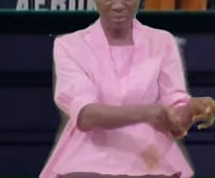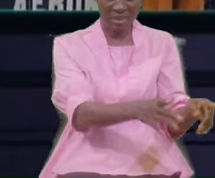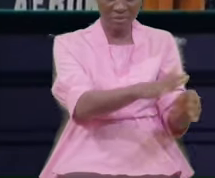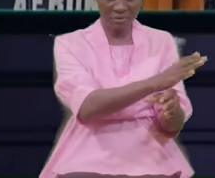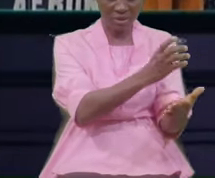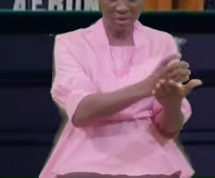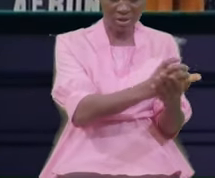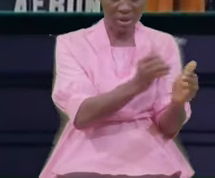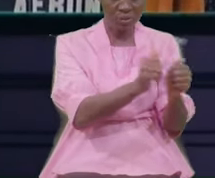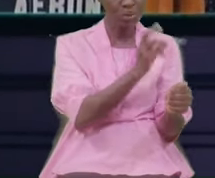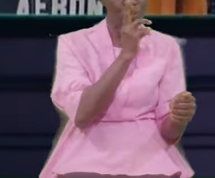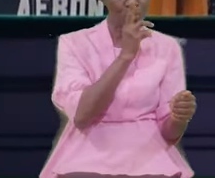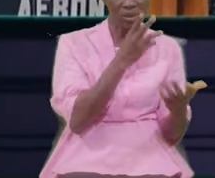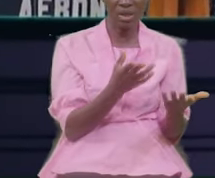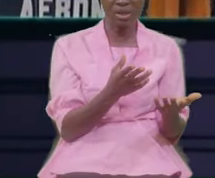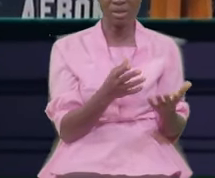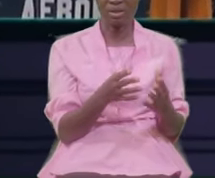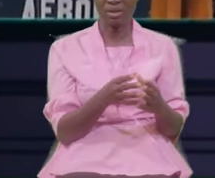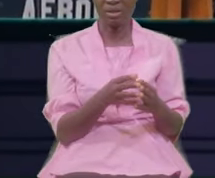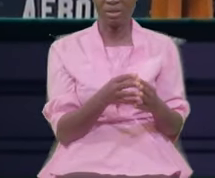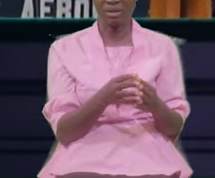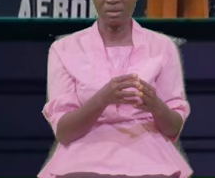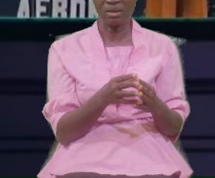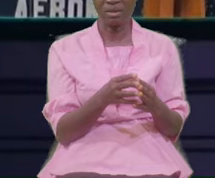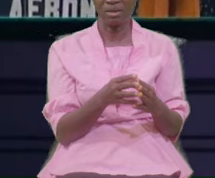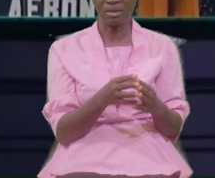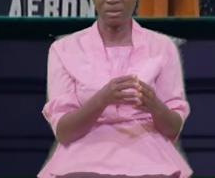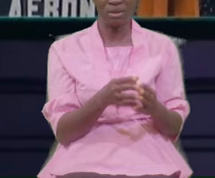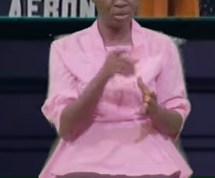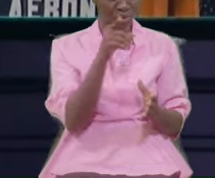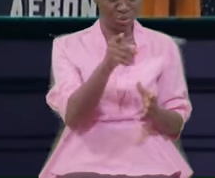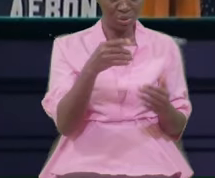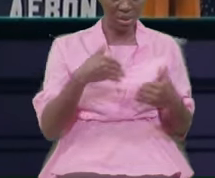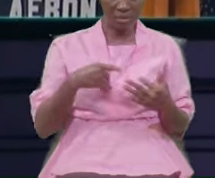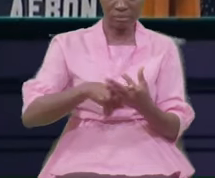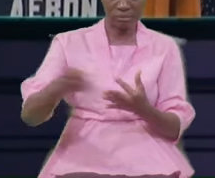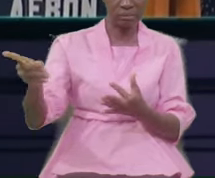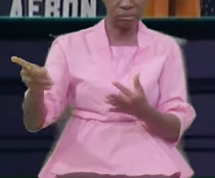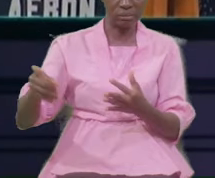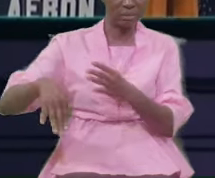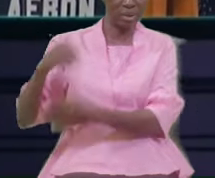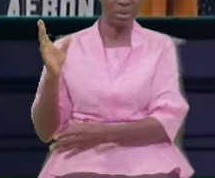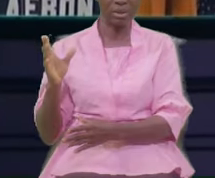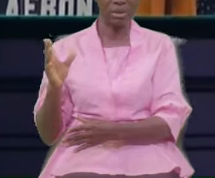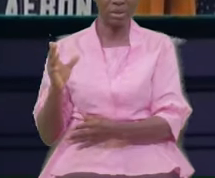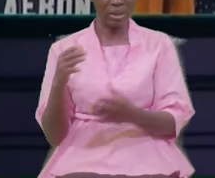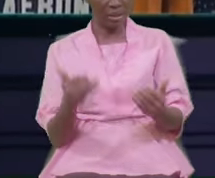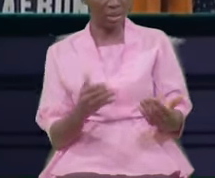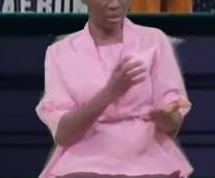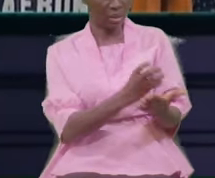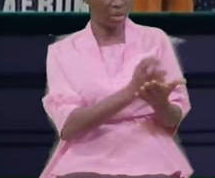water butangan tuas you G Wala na the GL of